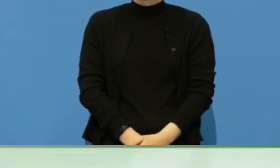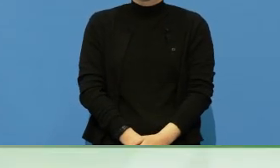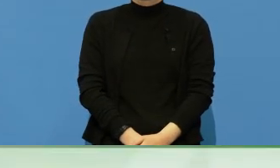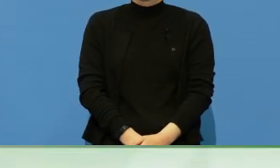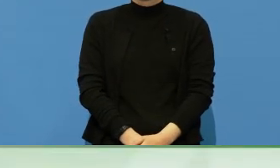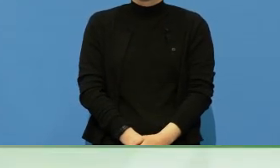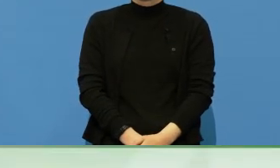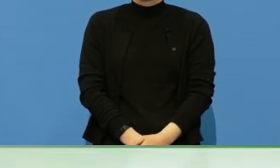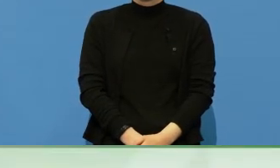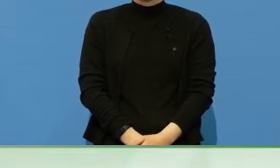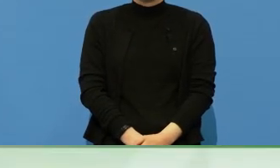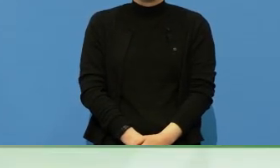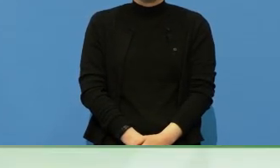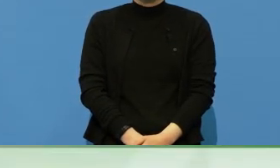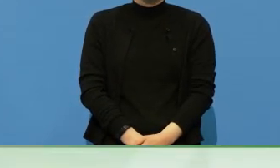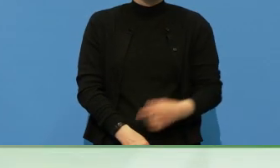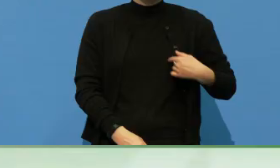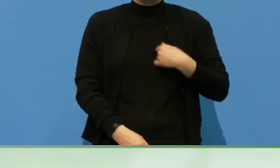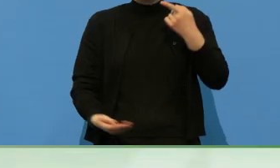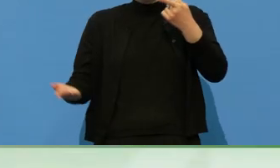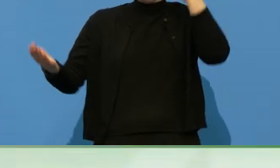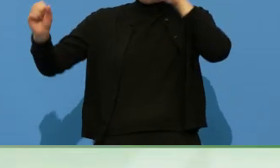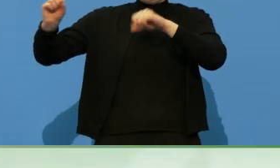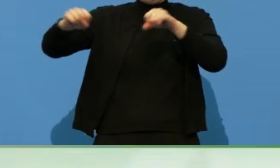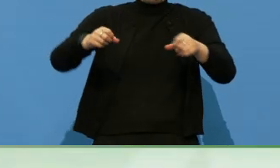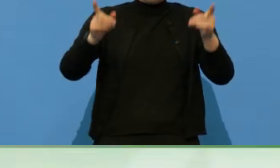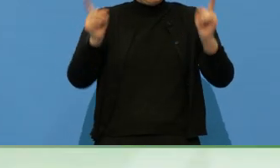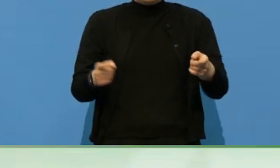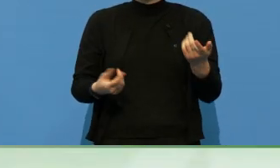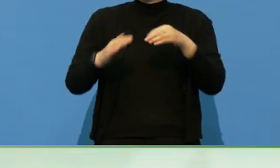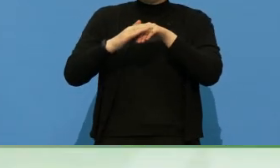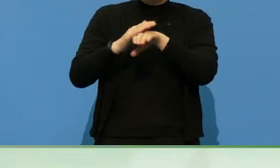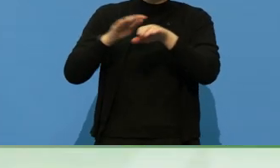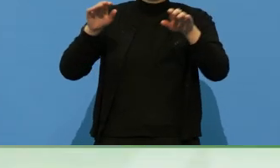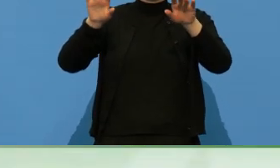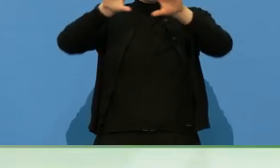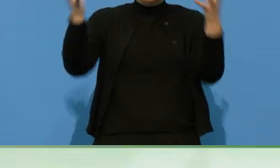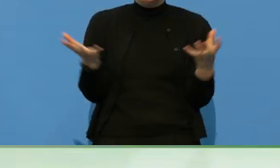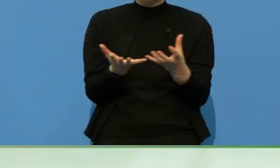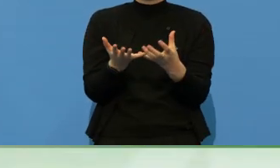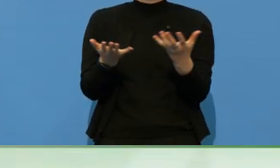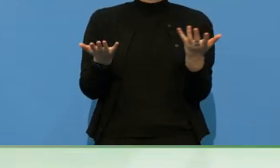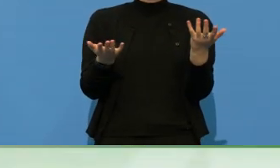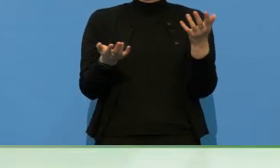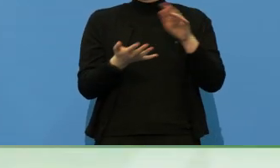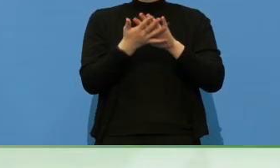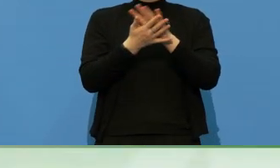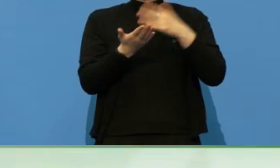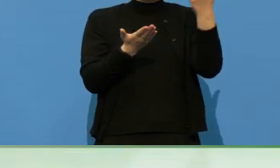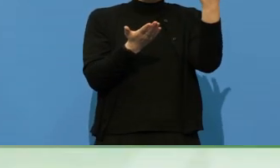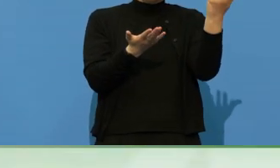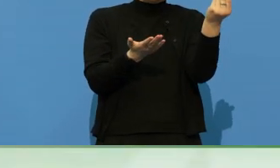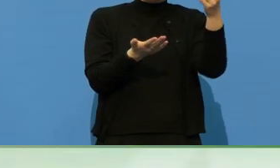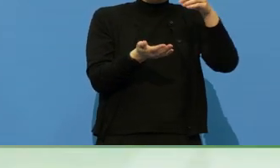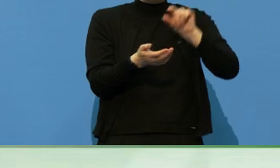accessible, more universal, so we will have to put more money into the project or to investment. But from